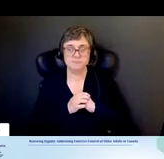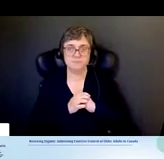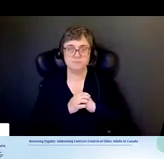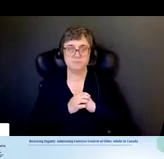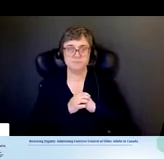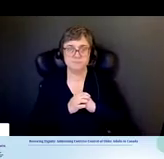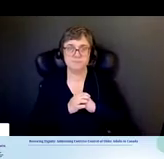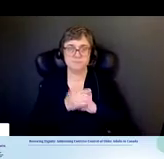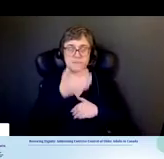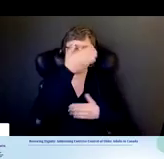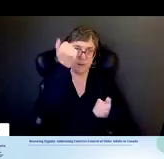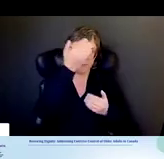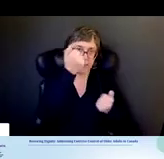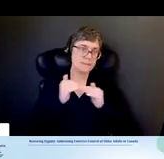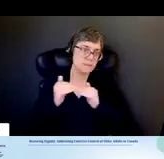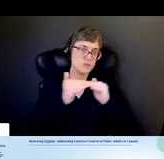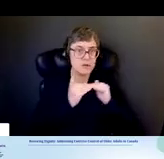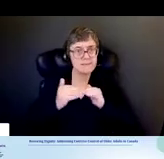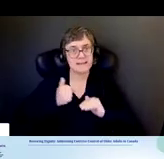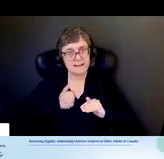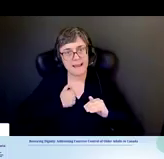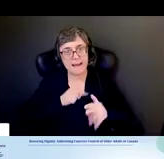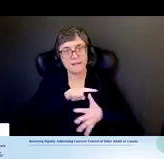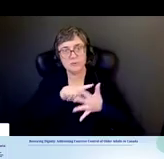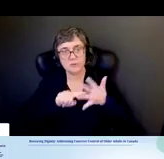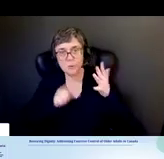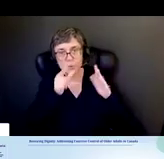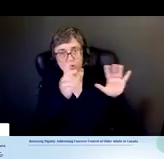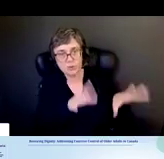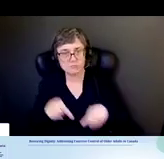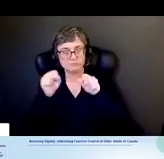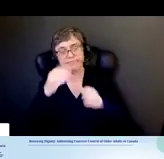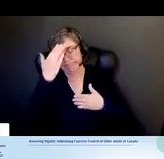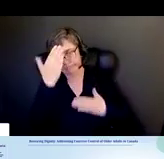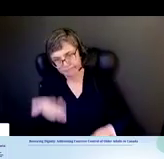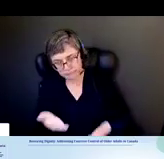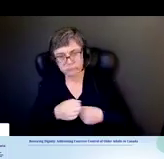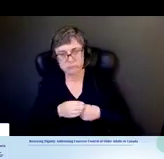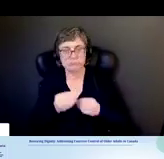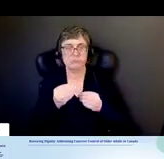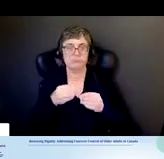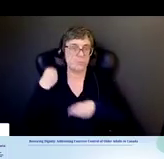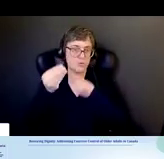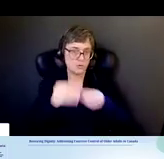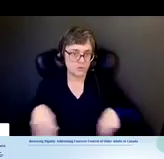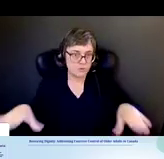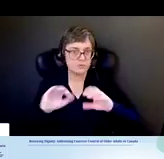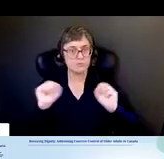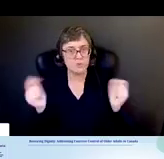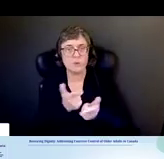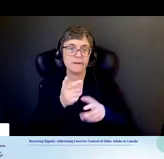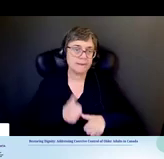Canada. We wish to recognize and honor the traditional territories upon which we all live, work, and play. We